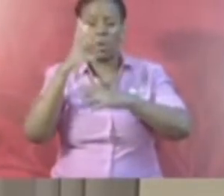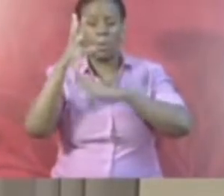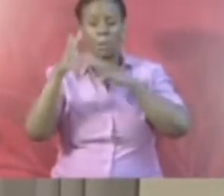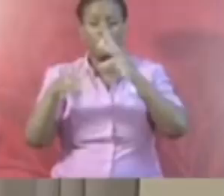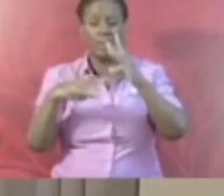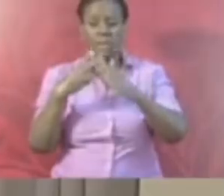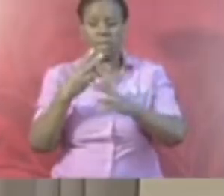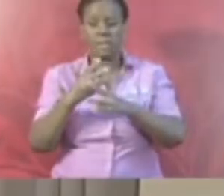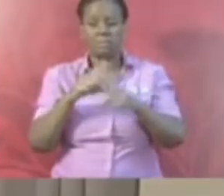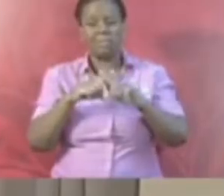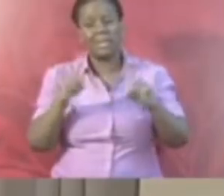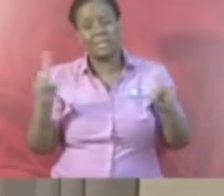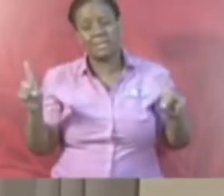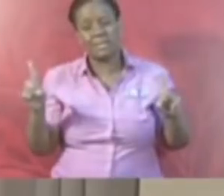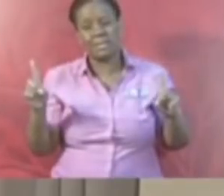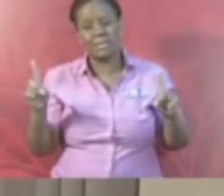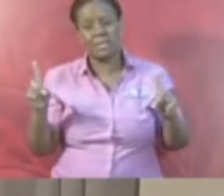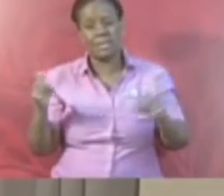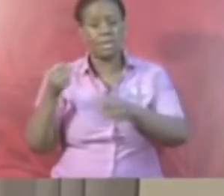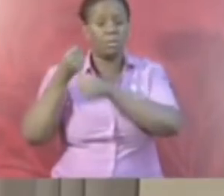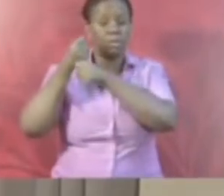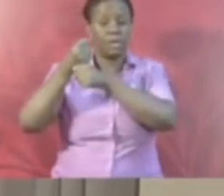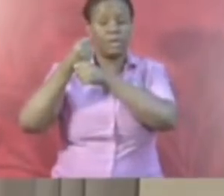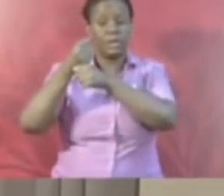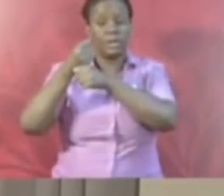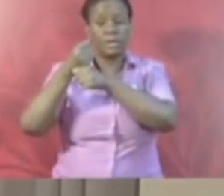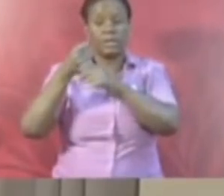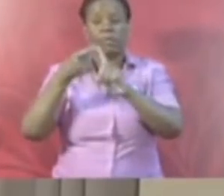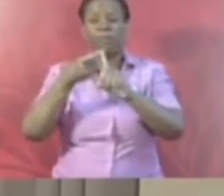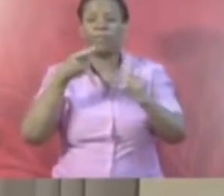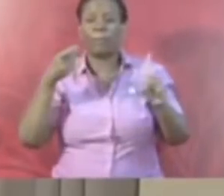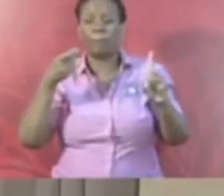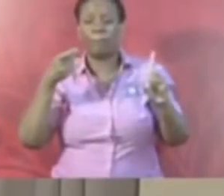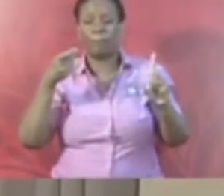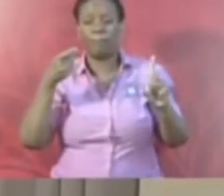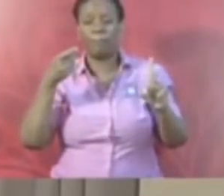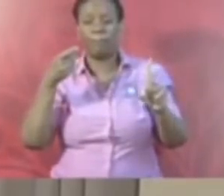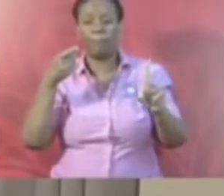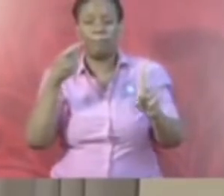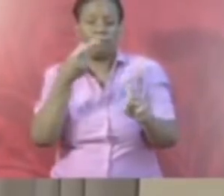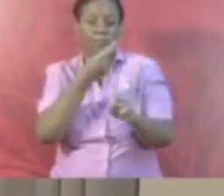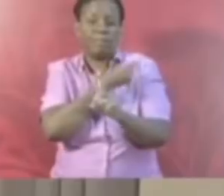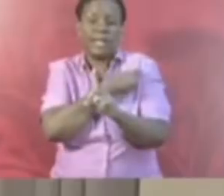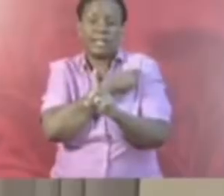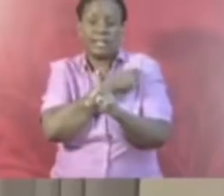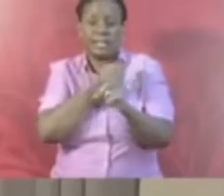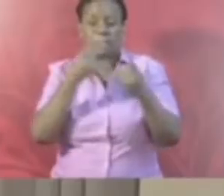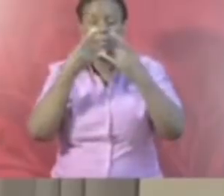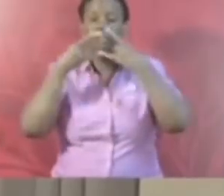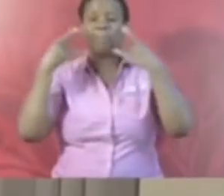and masks show it's a victim of its own success. It may sound familiar.